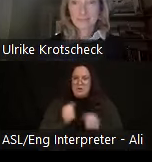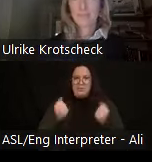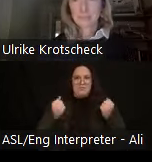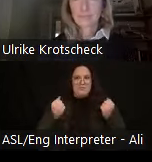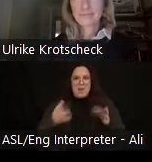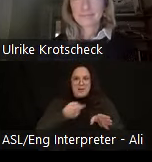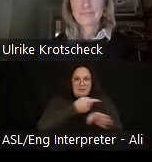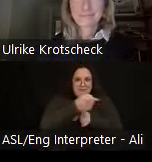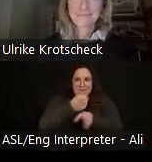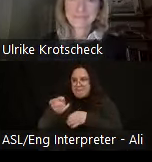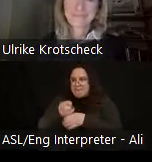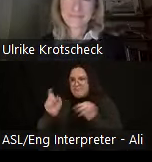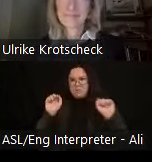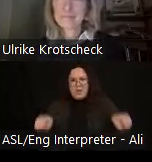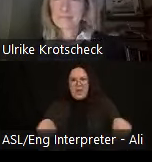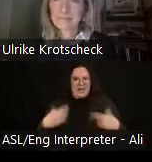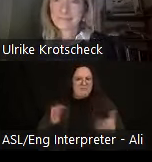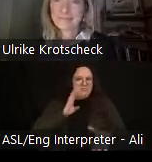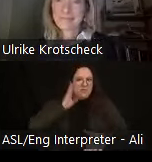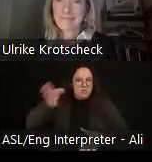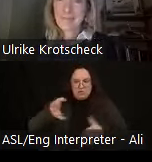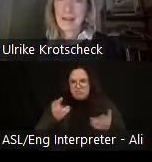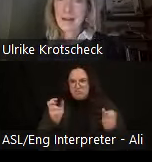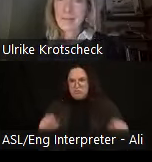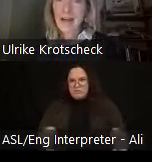directions that we can go in the future.